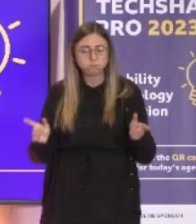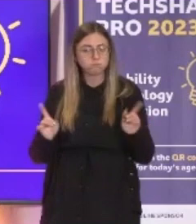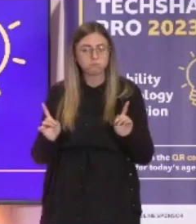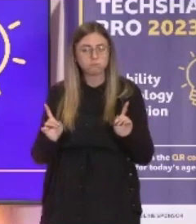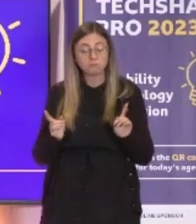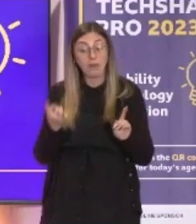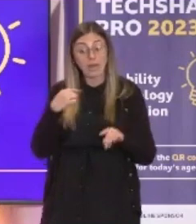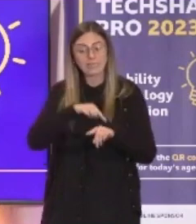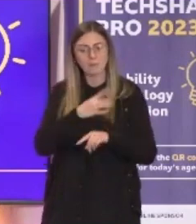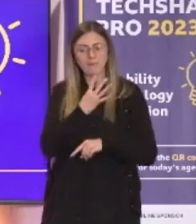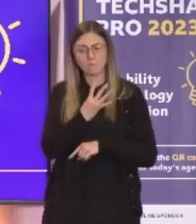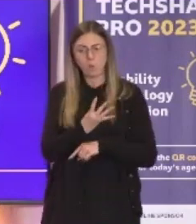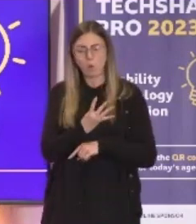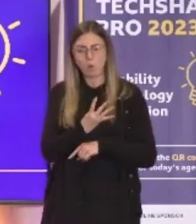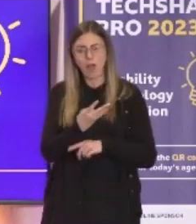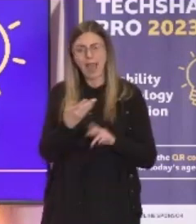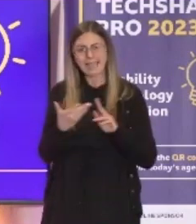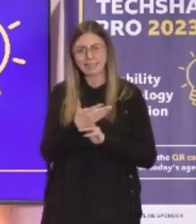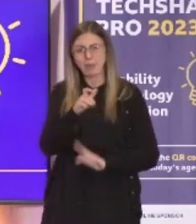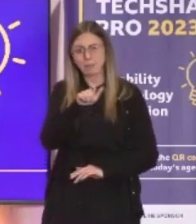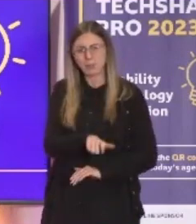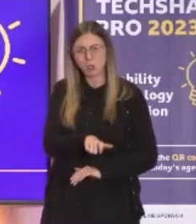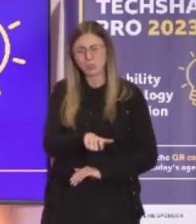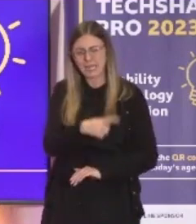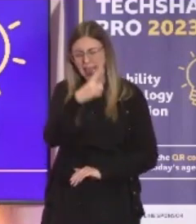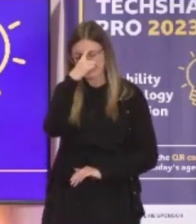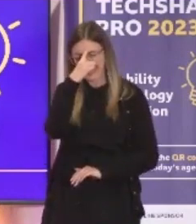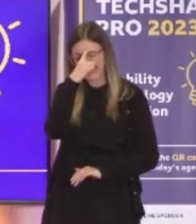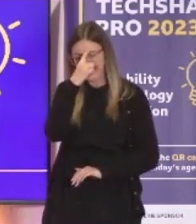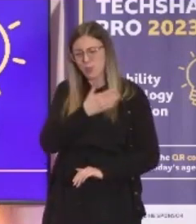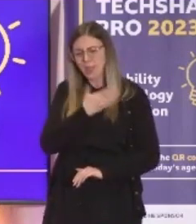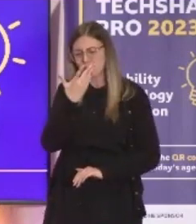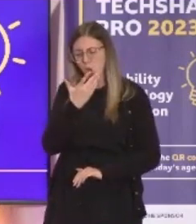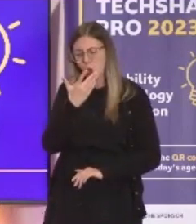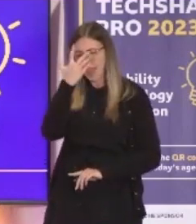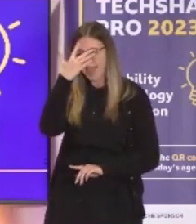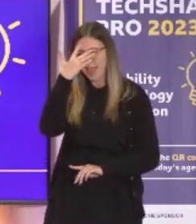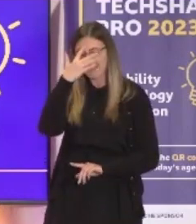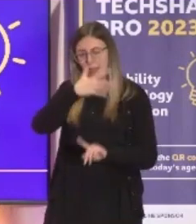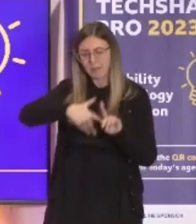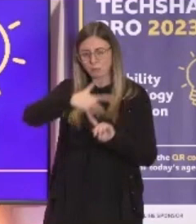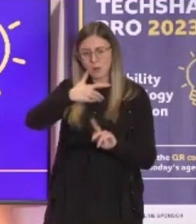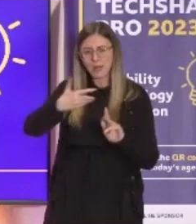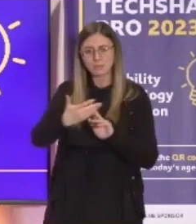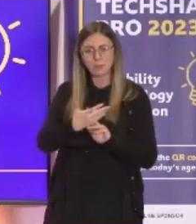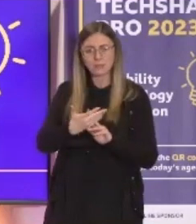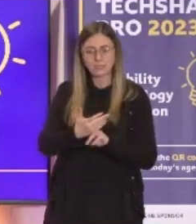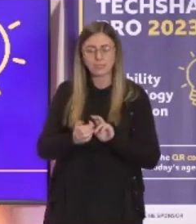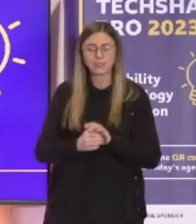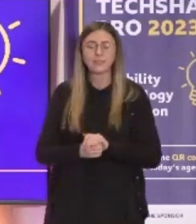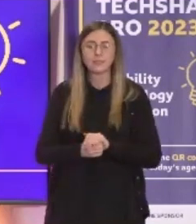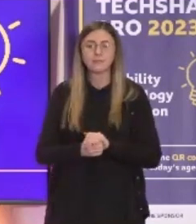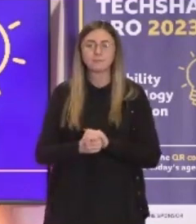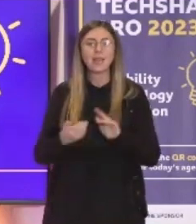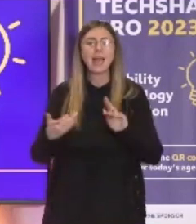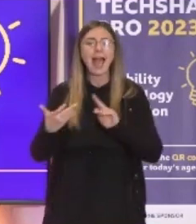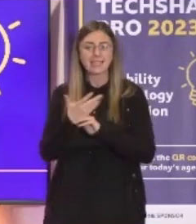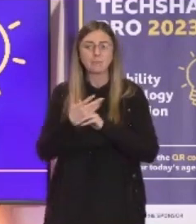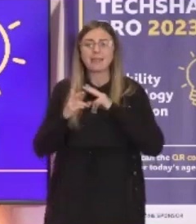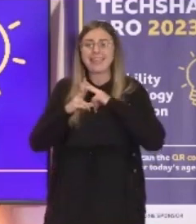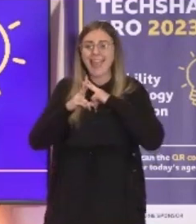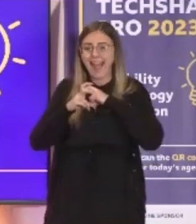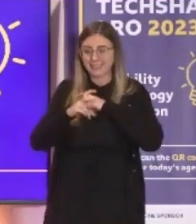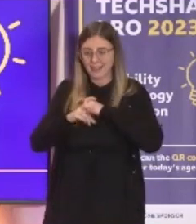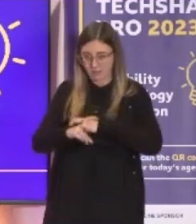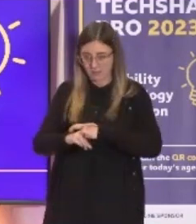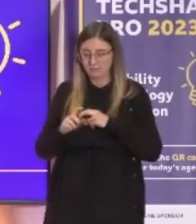who I met last time, I think. Wasn't an accessibility person from memory. So yeah, it is. So that we have 3 what we call accessibility analysts. They were